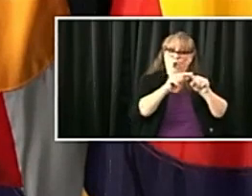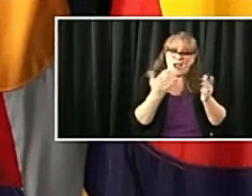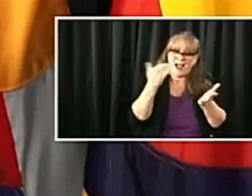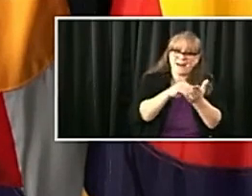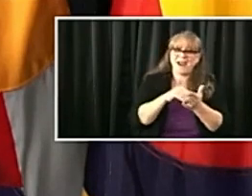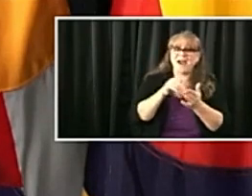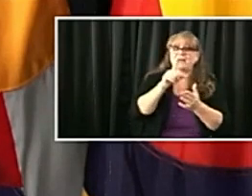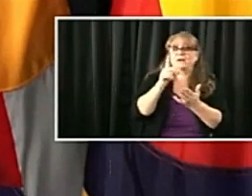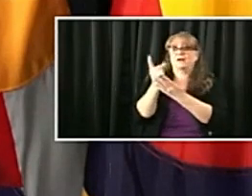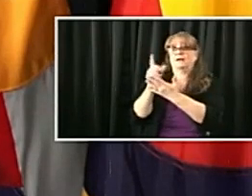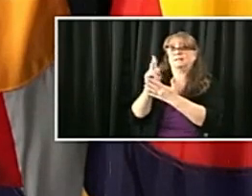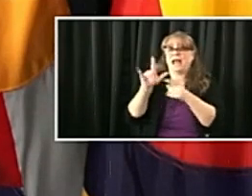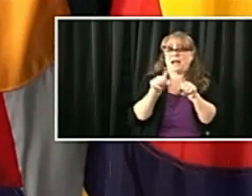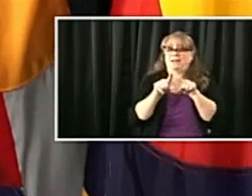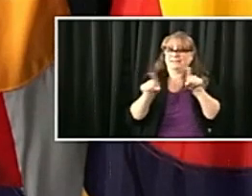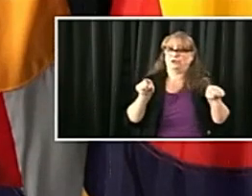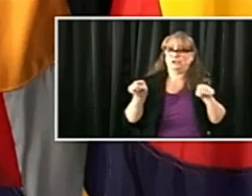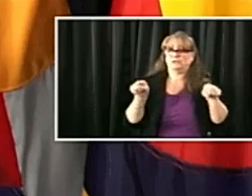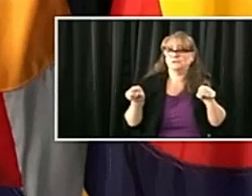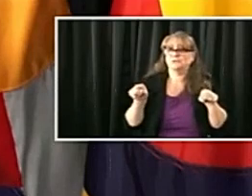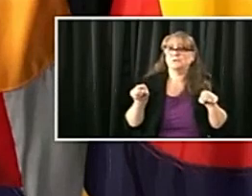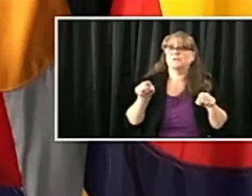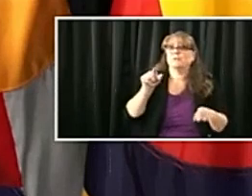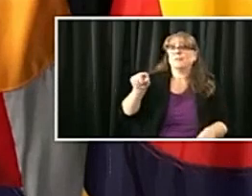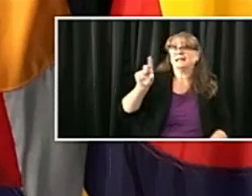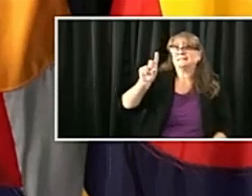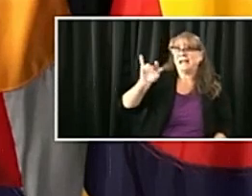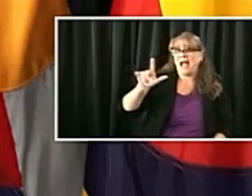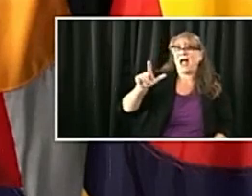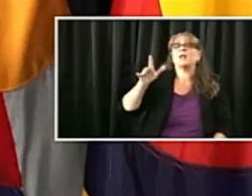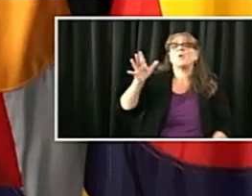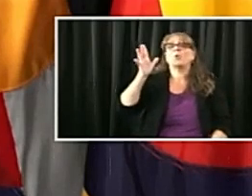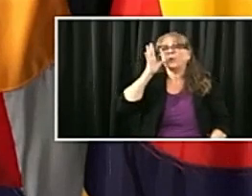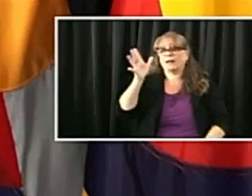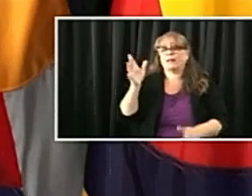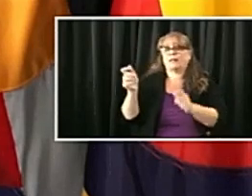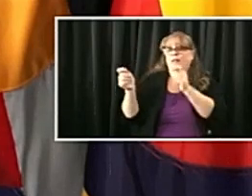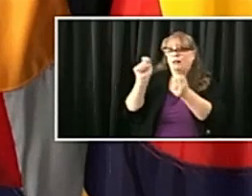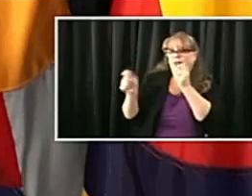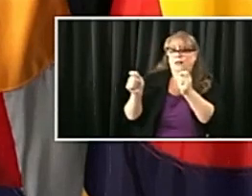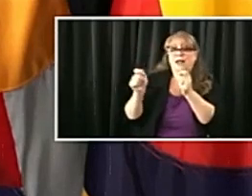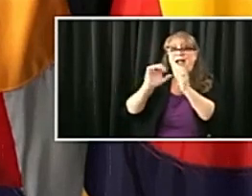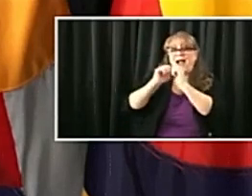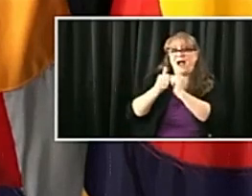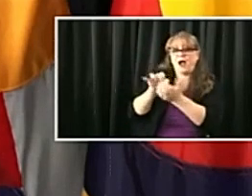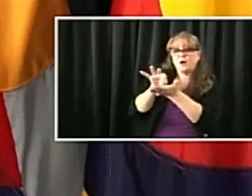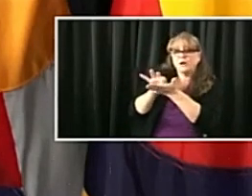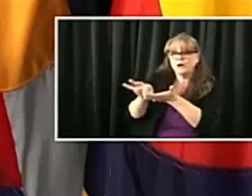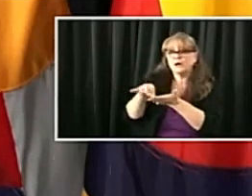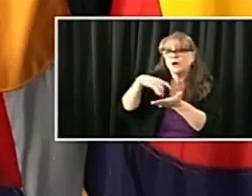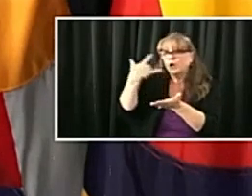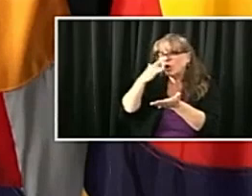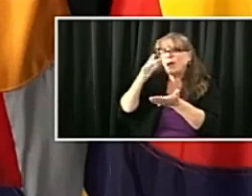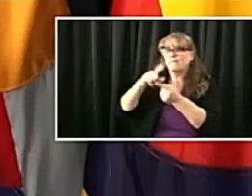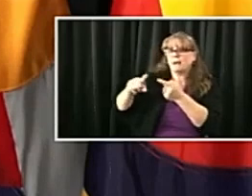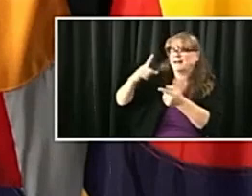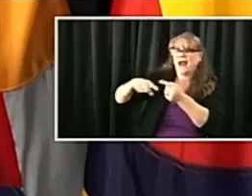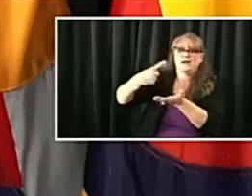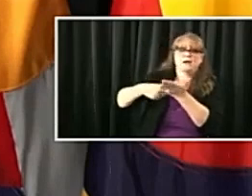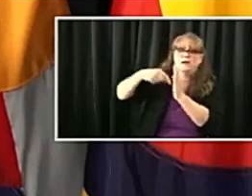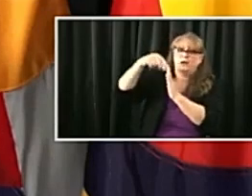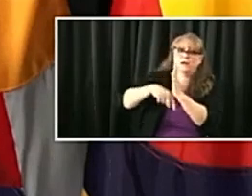will still be a need for a dial, but it will be recalibrated. And so that conversation's happening now. The time for when that goes live,